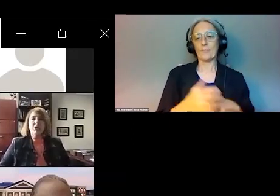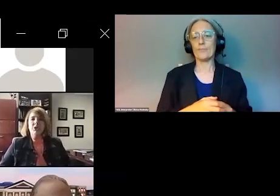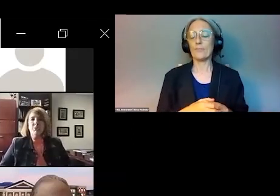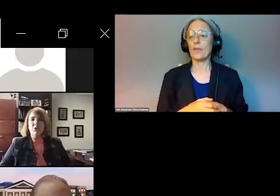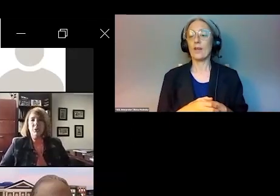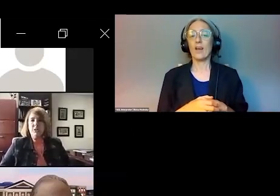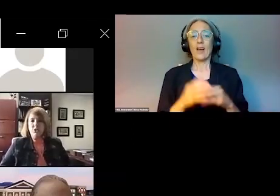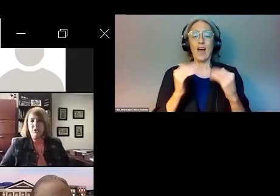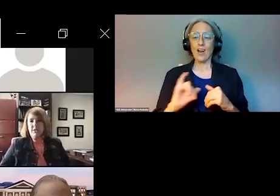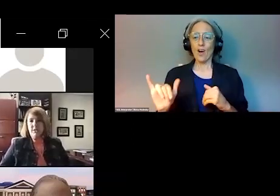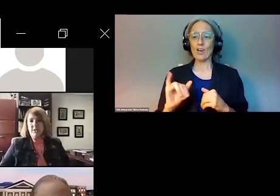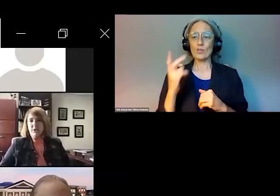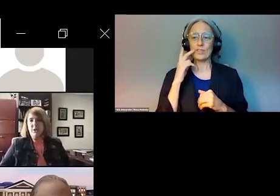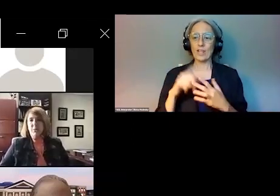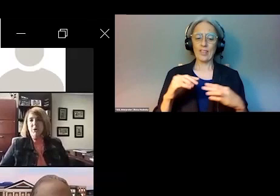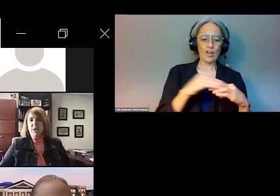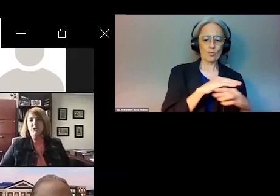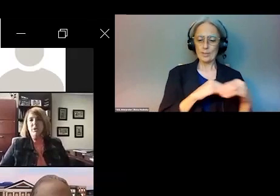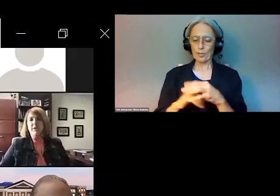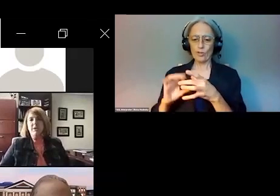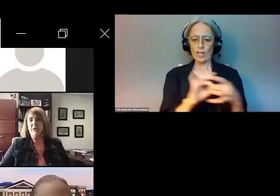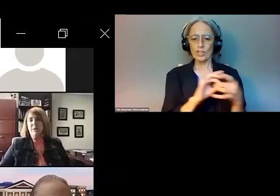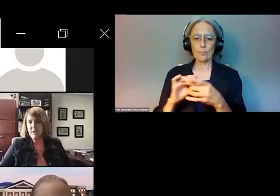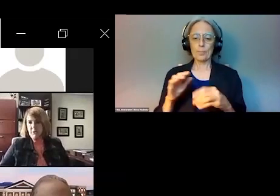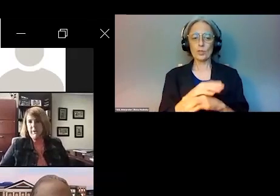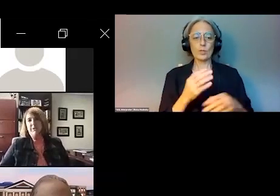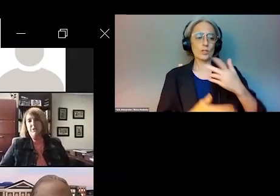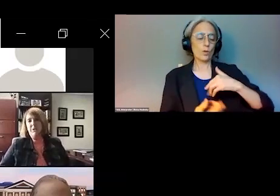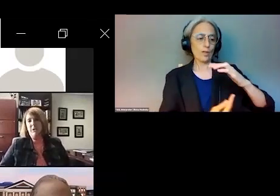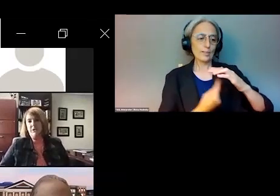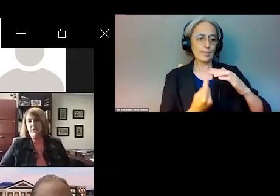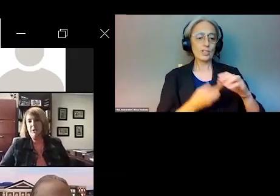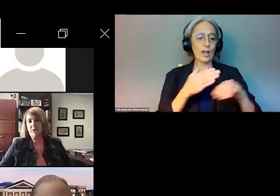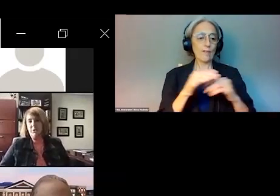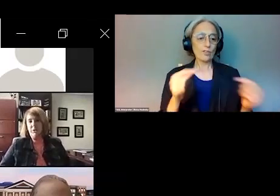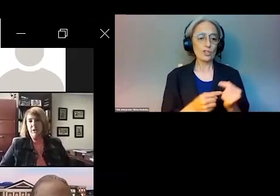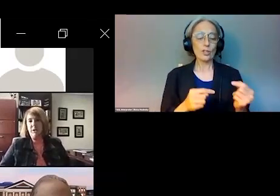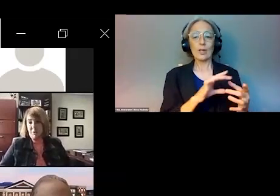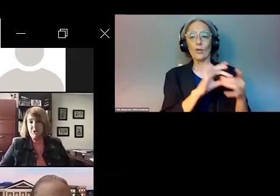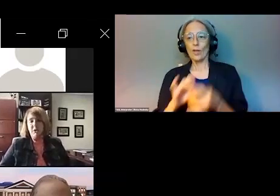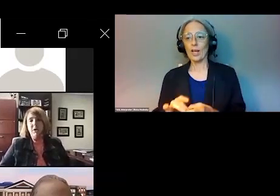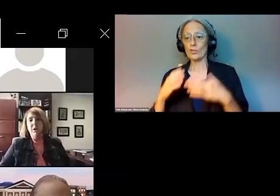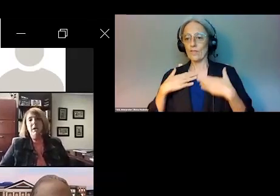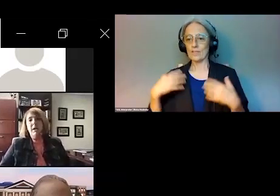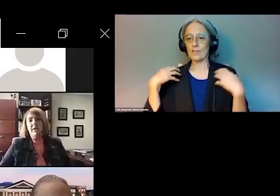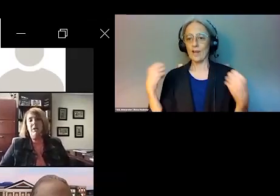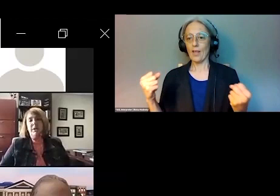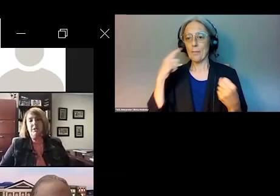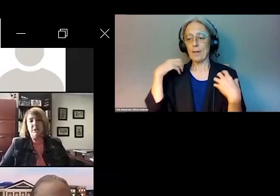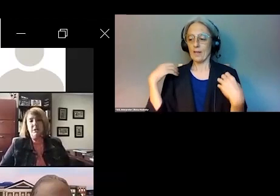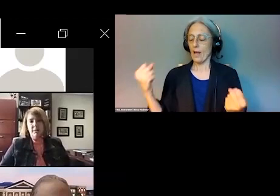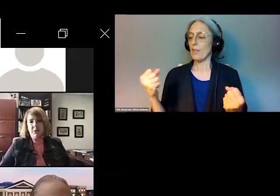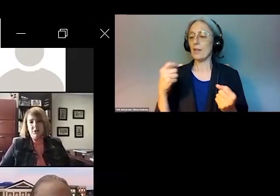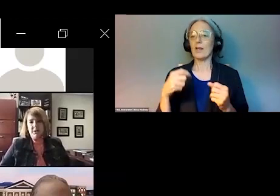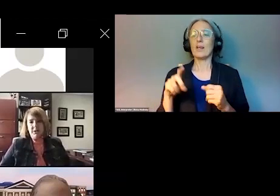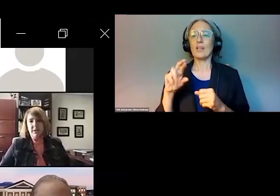reciprocal relationship between social isolation and post-injury physical and mental health. So as Dr. Krause mentioned, we're looking at depression and how that